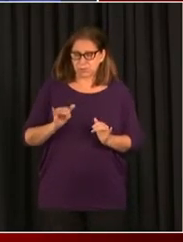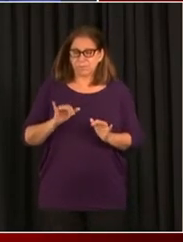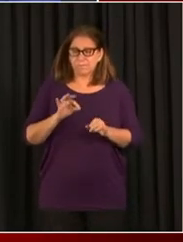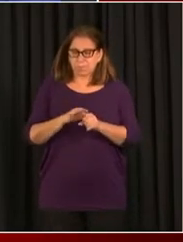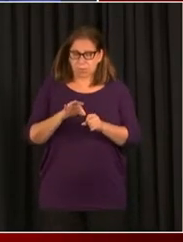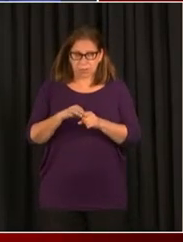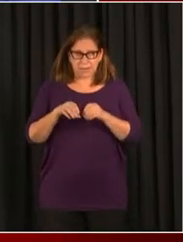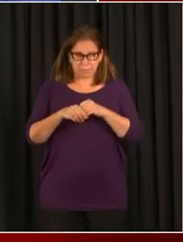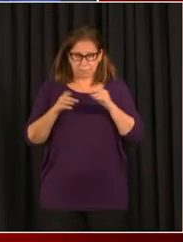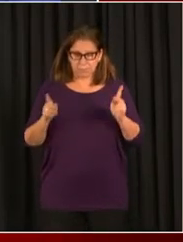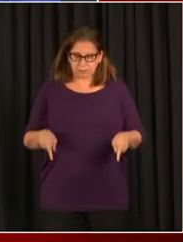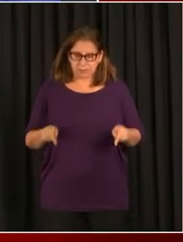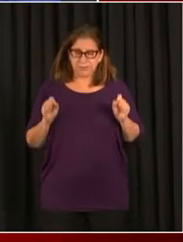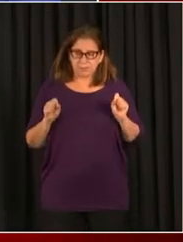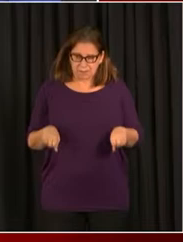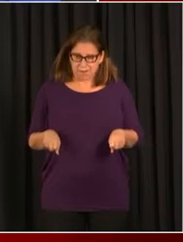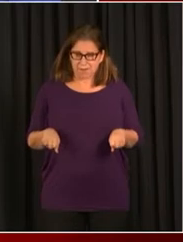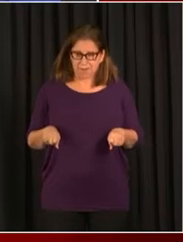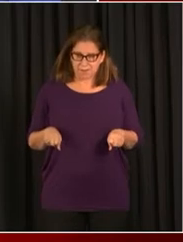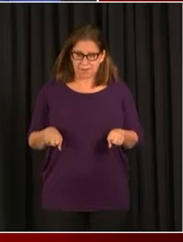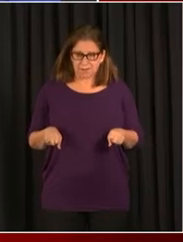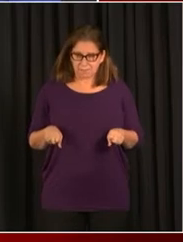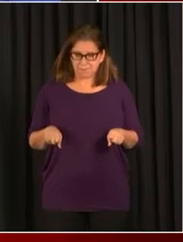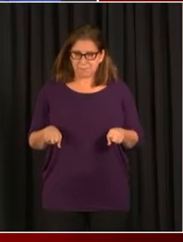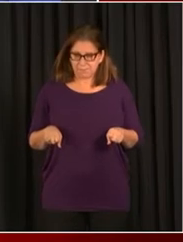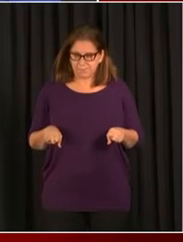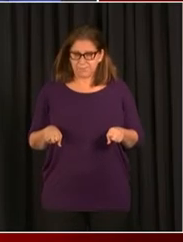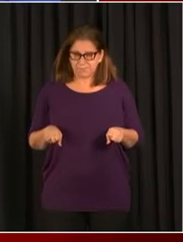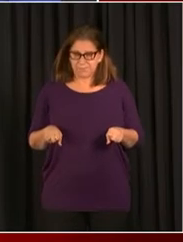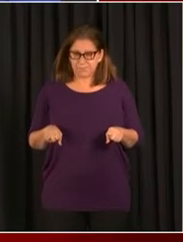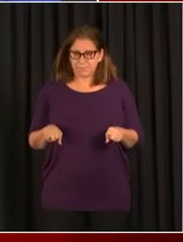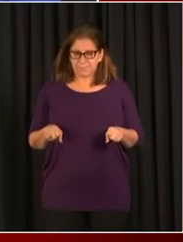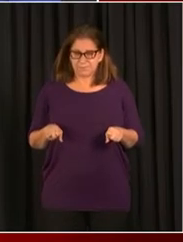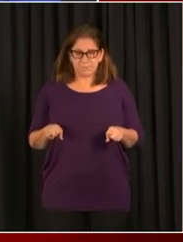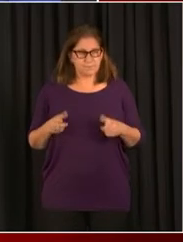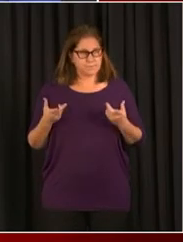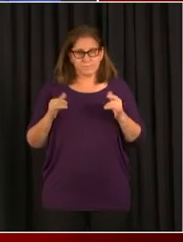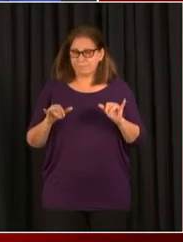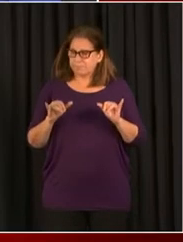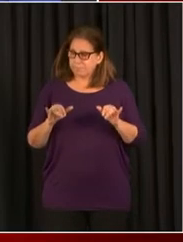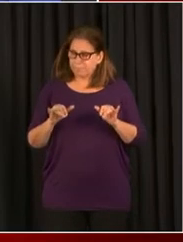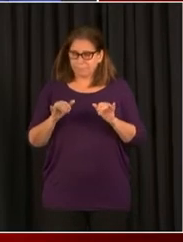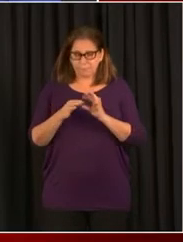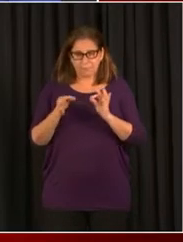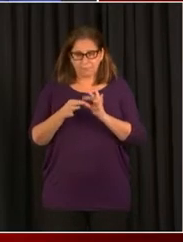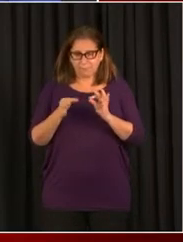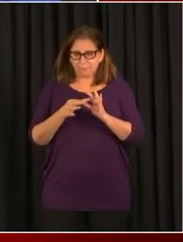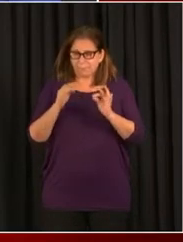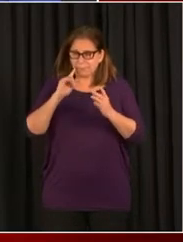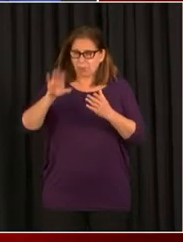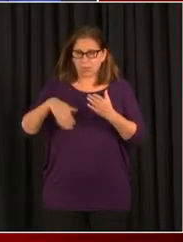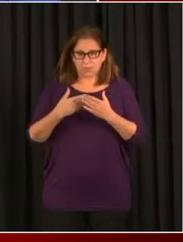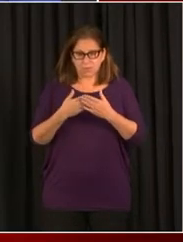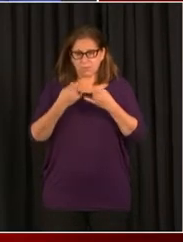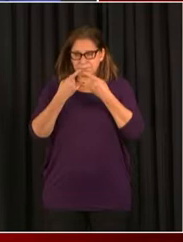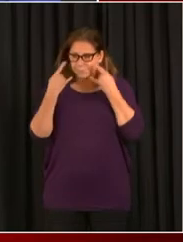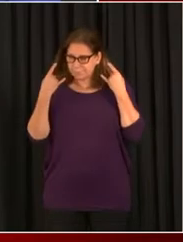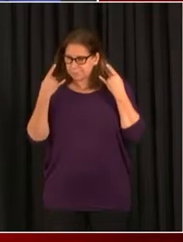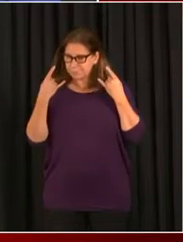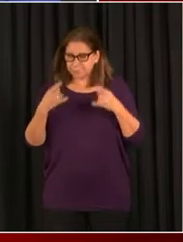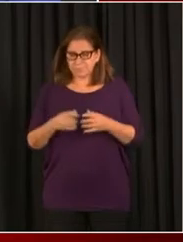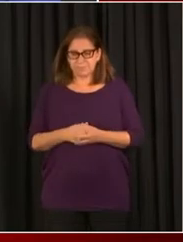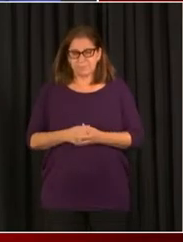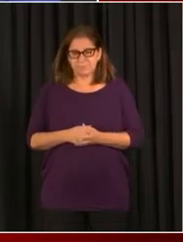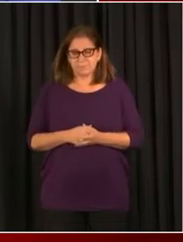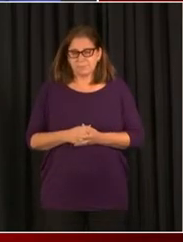things that we recommend all the time. You know, voting is extremely important as part of all of our civic responsibility and duty when we